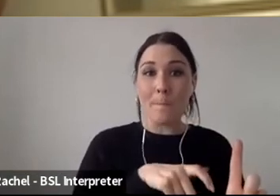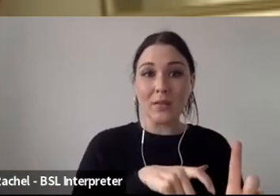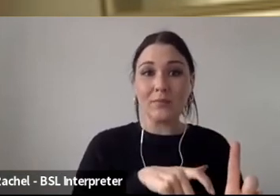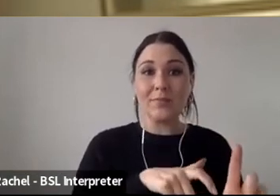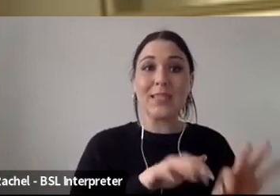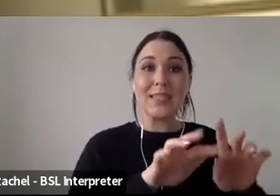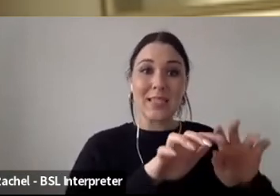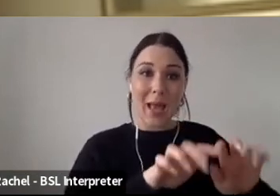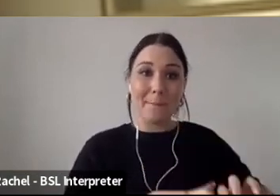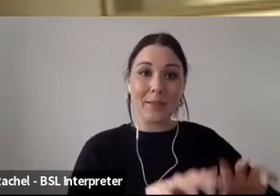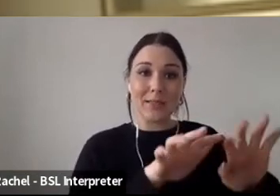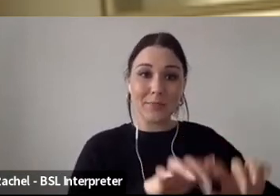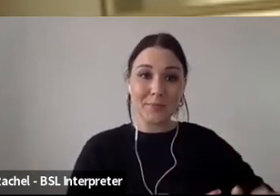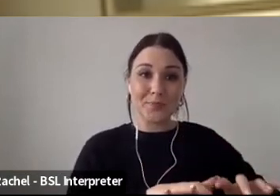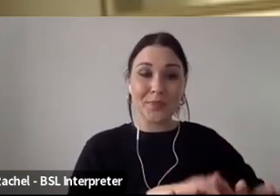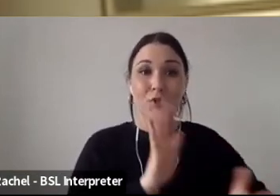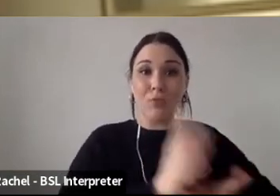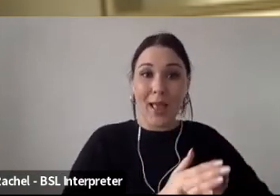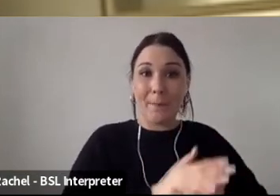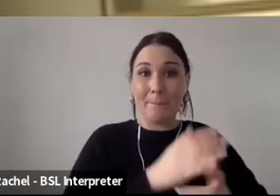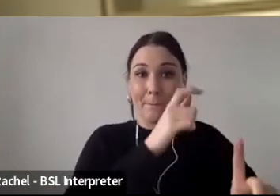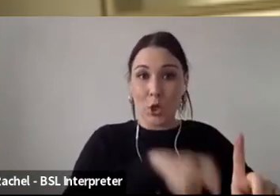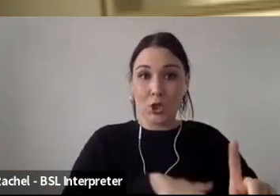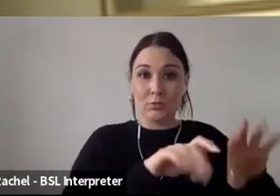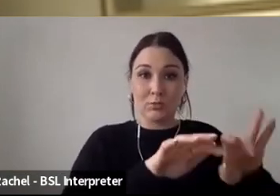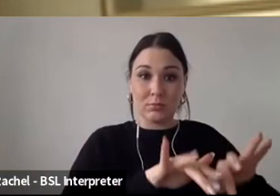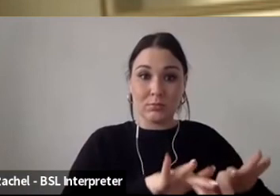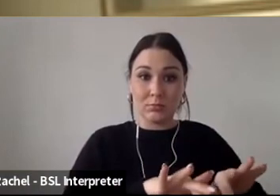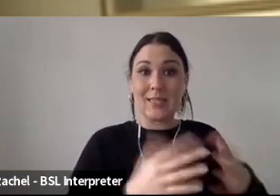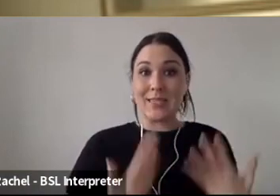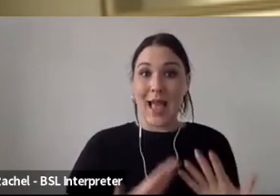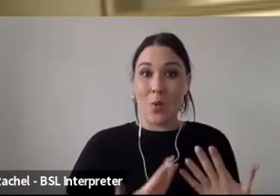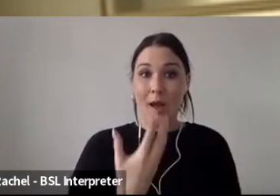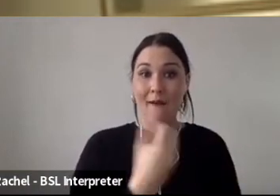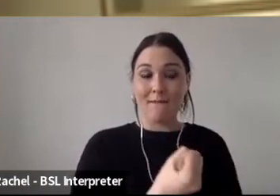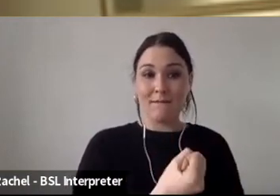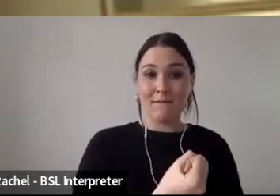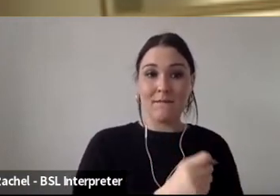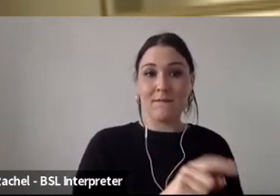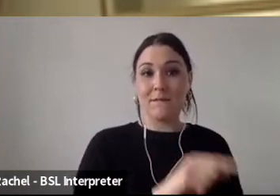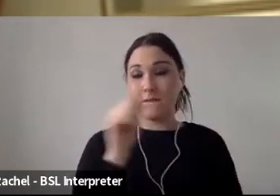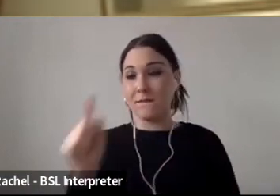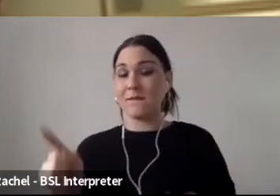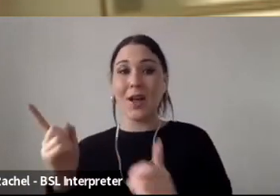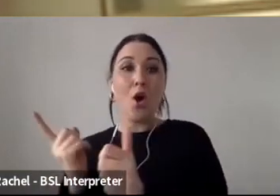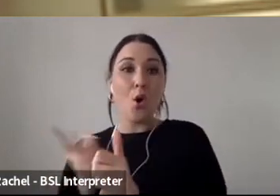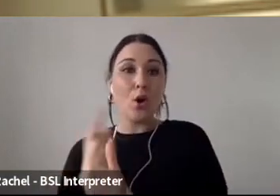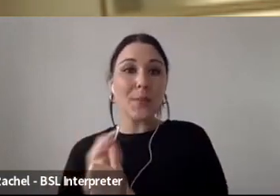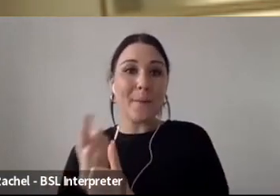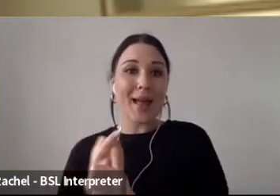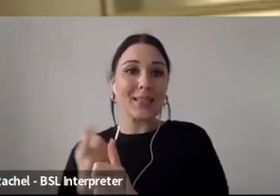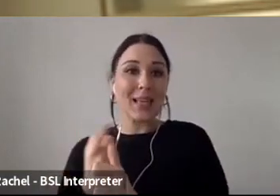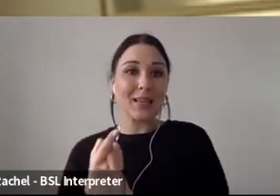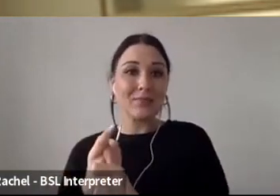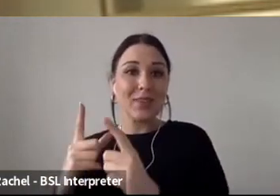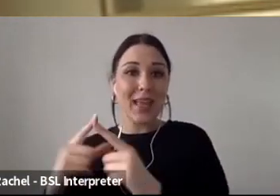typed by an actual writer, like what we have right now. The other one is called auto or automatic caption,